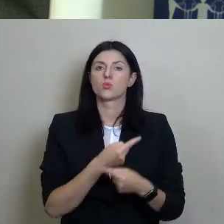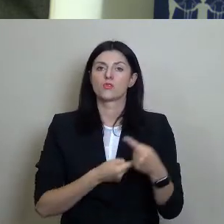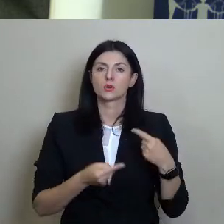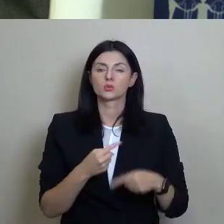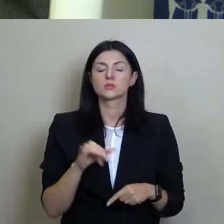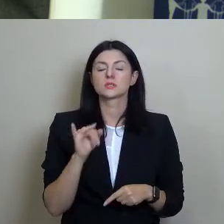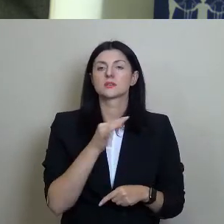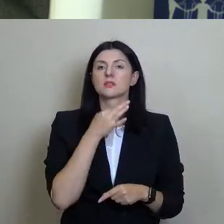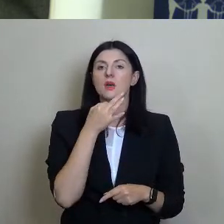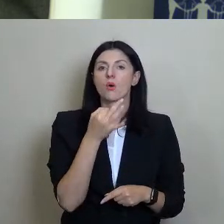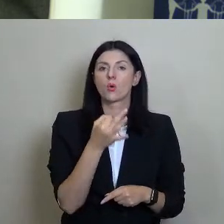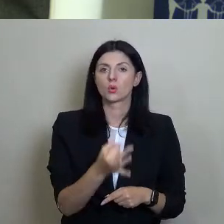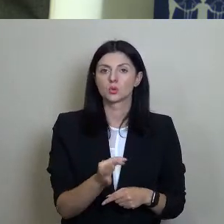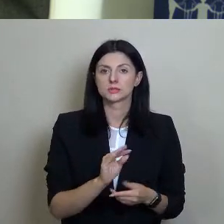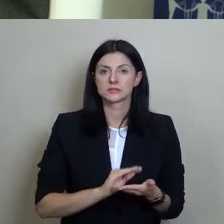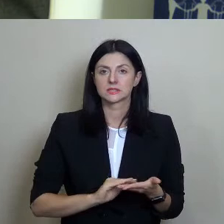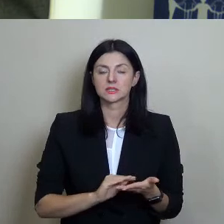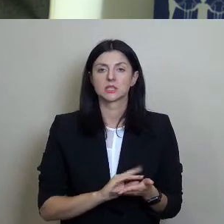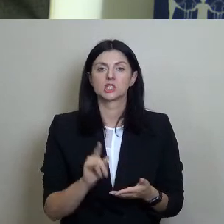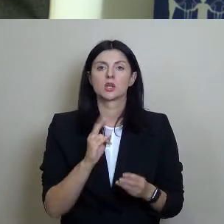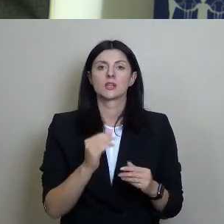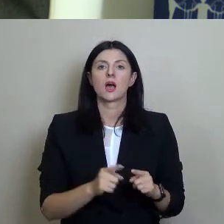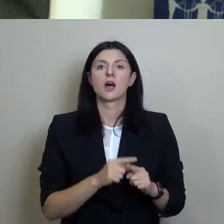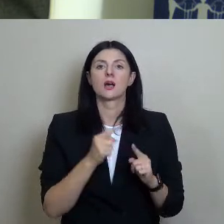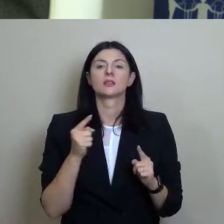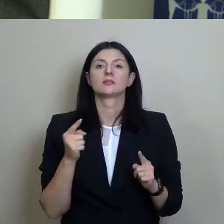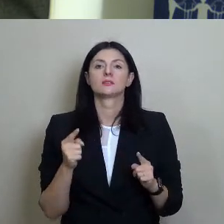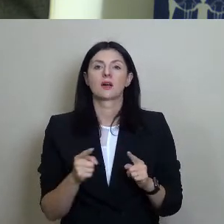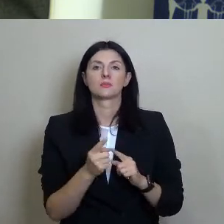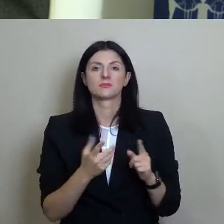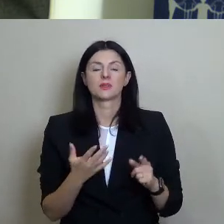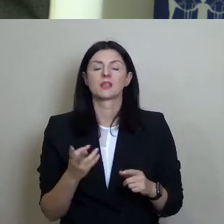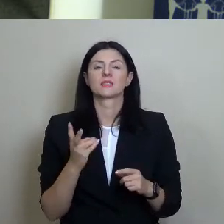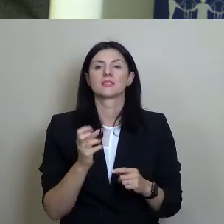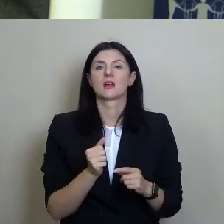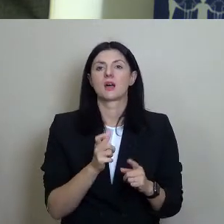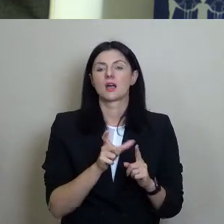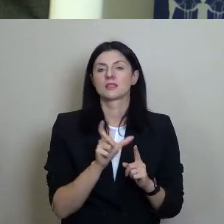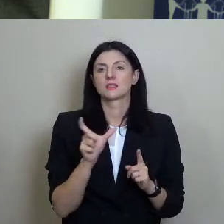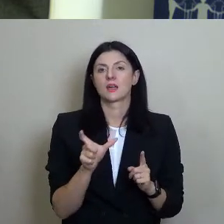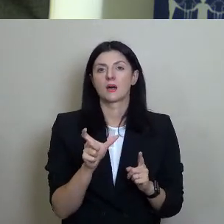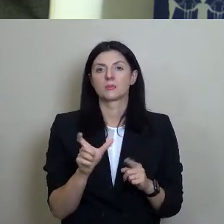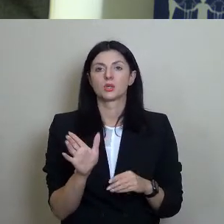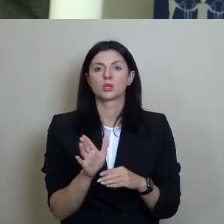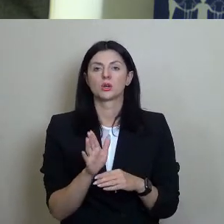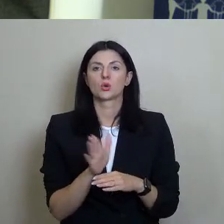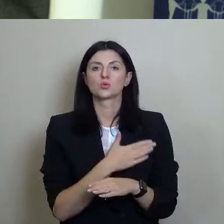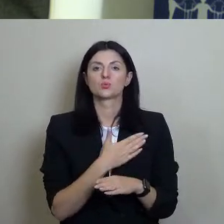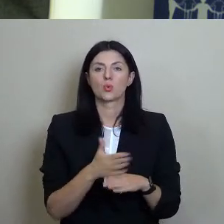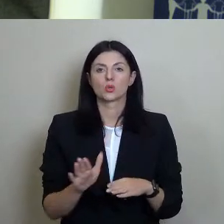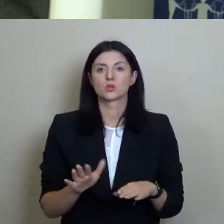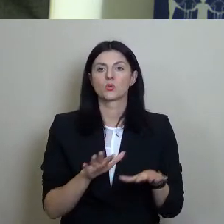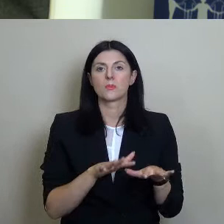like to go back to this phase and to emphasize that at the phase of the